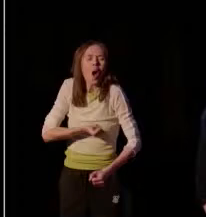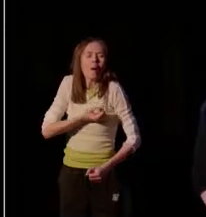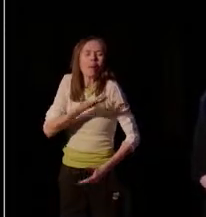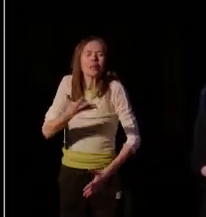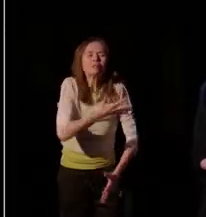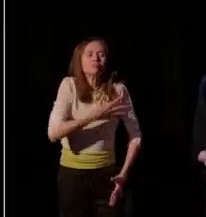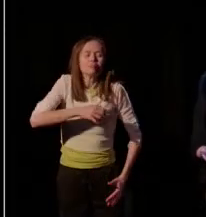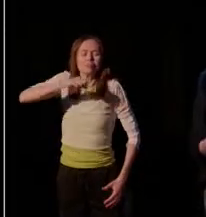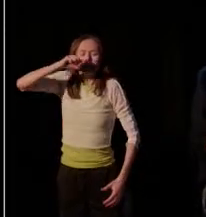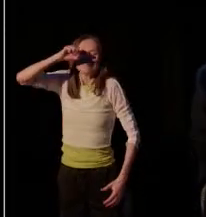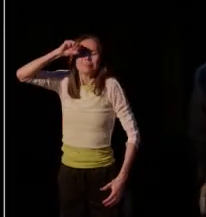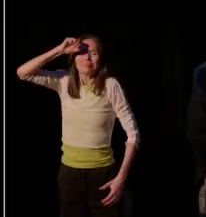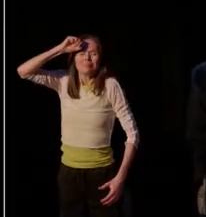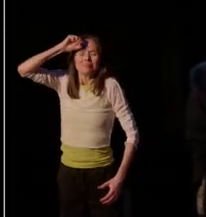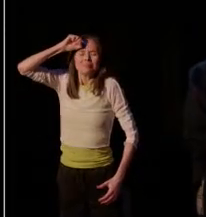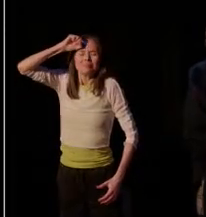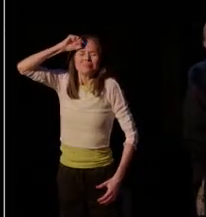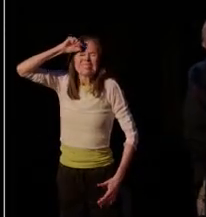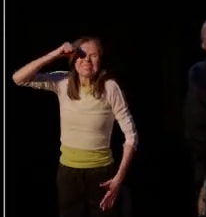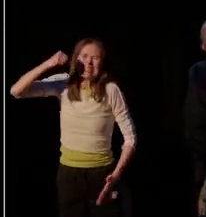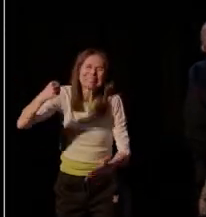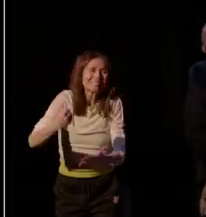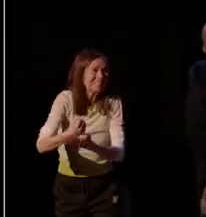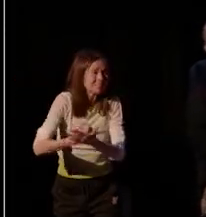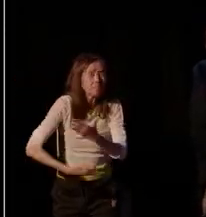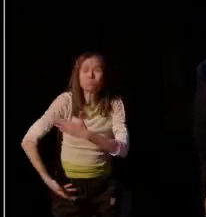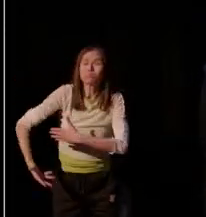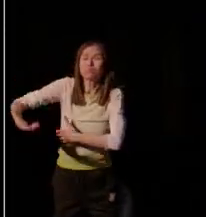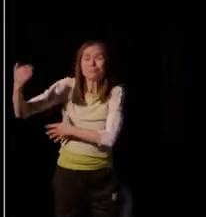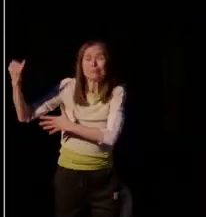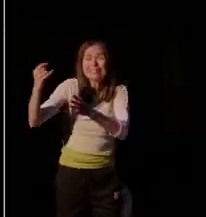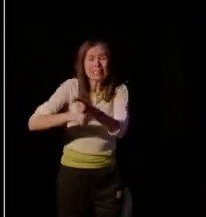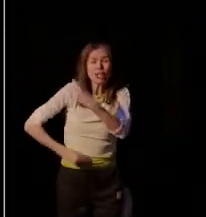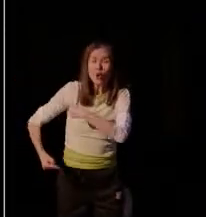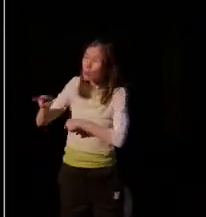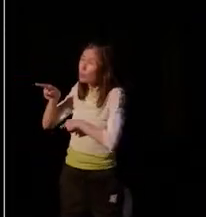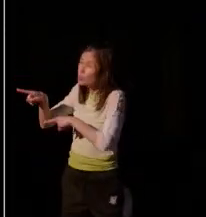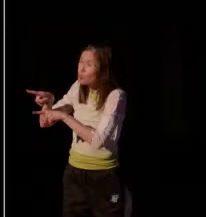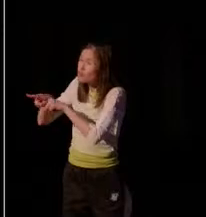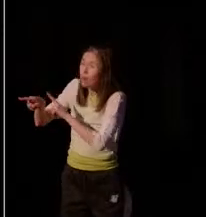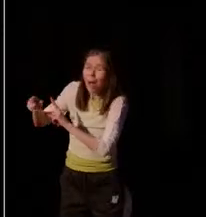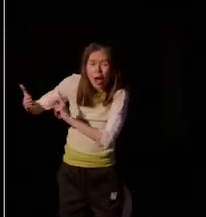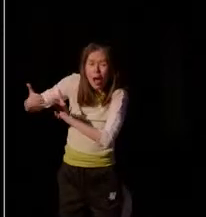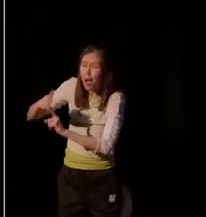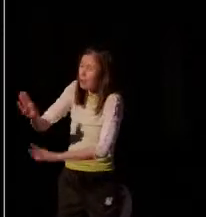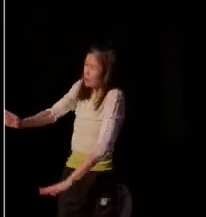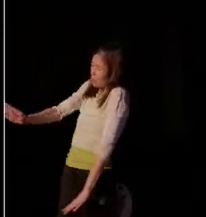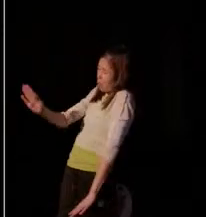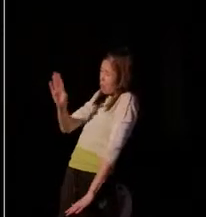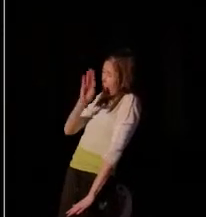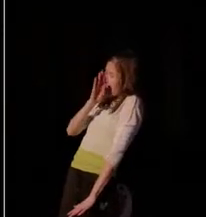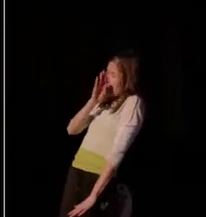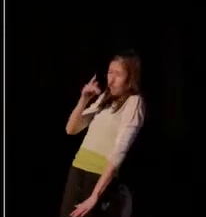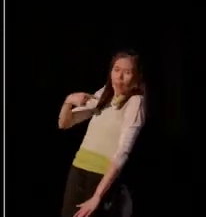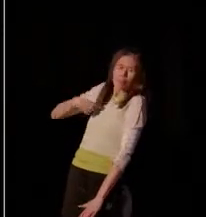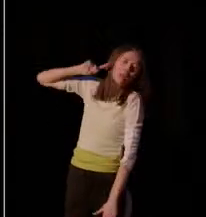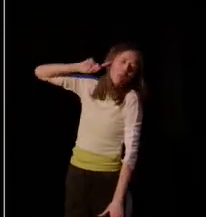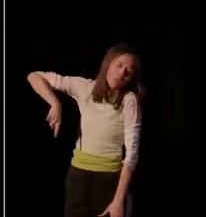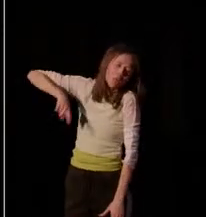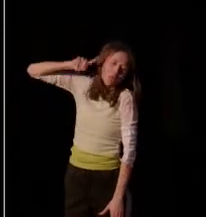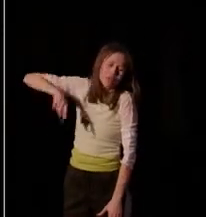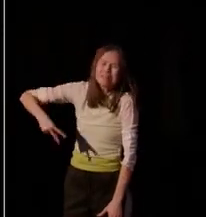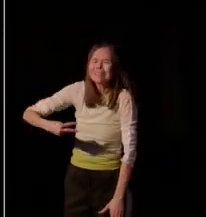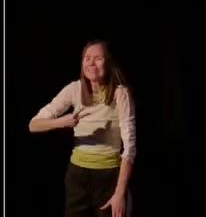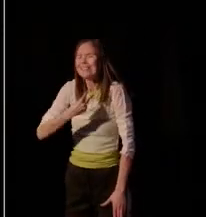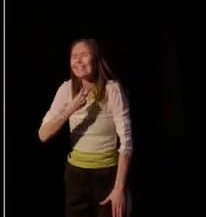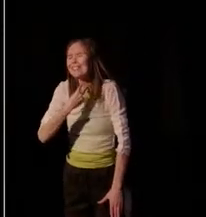counsel, then I might be able to see her bright eyes once more, or take treasure from those lips. And left